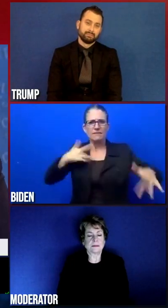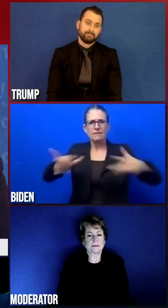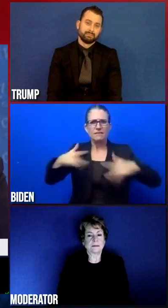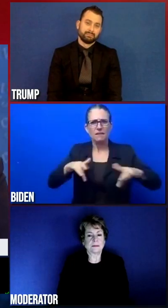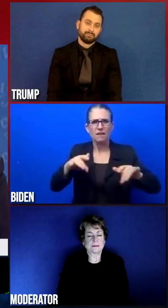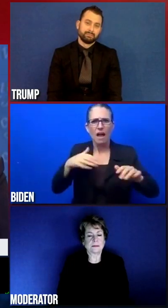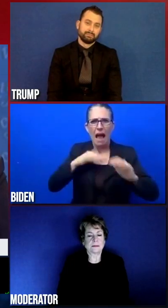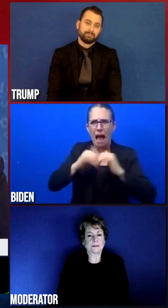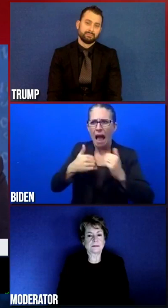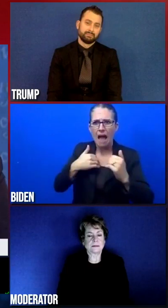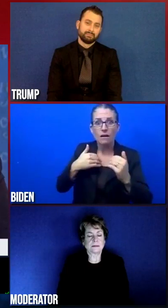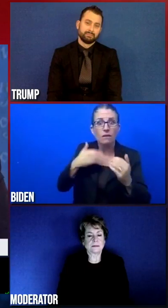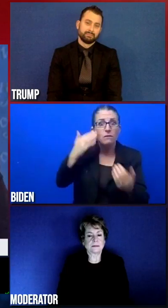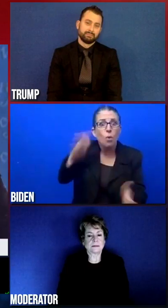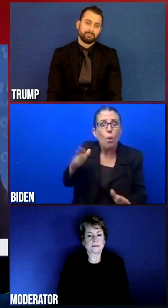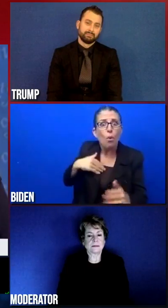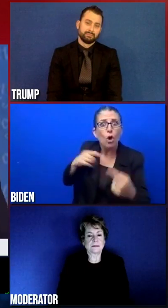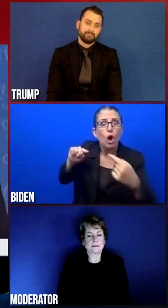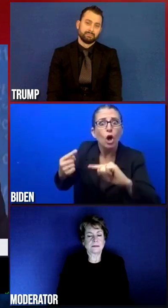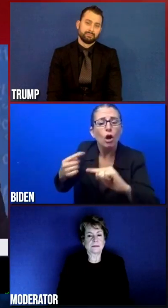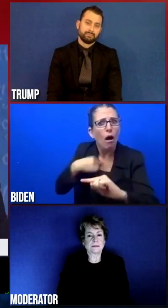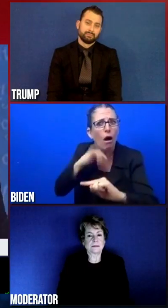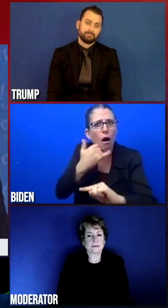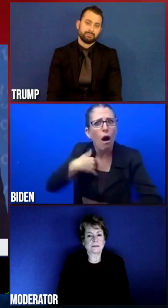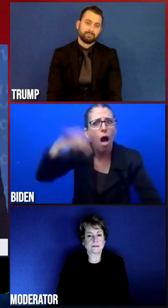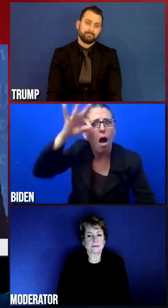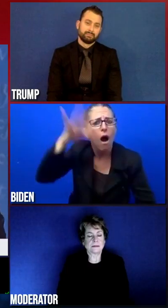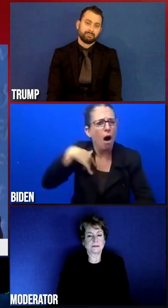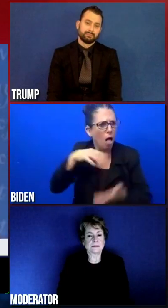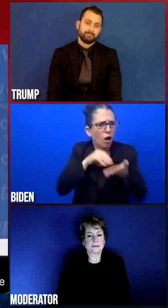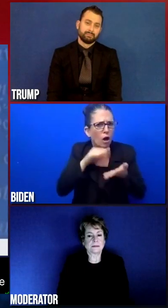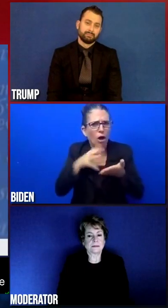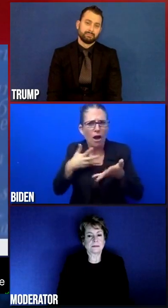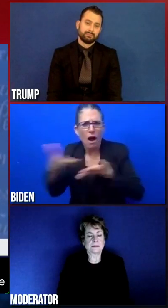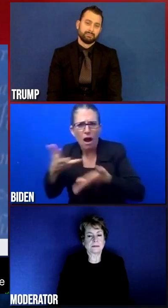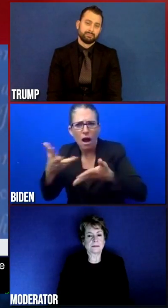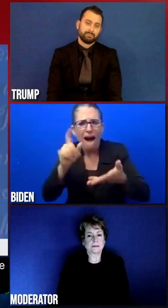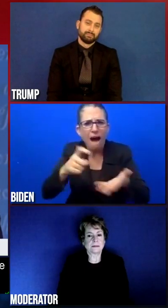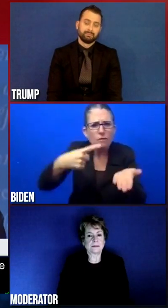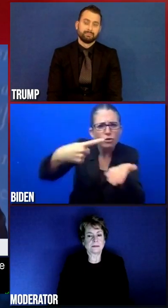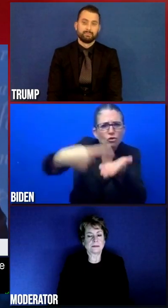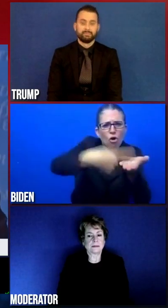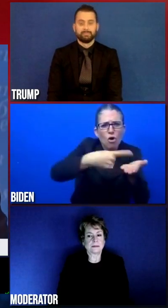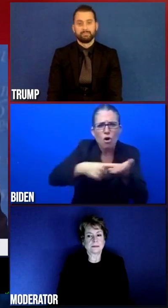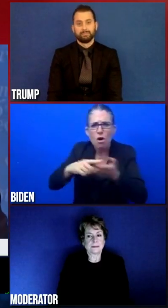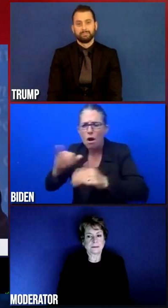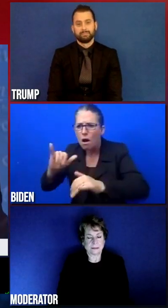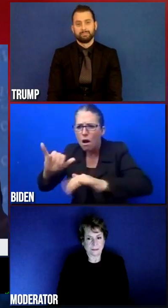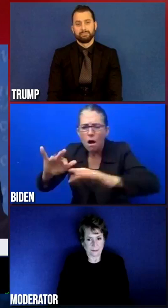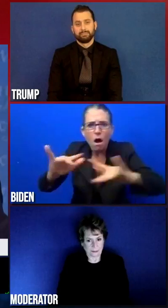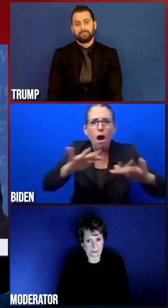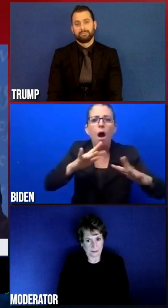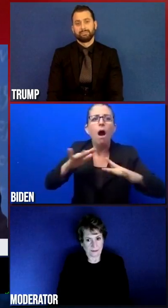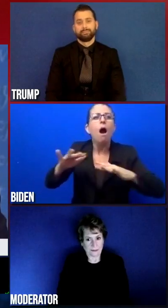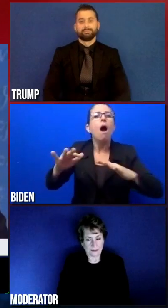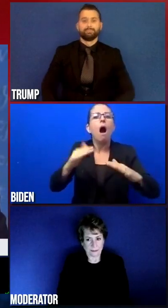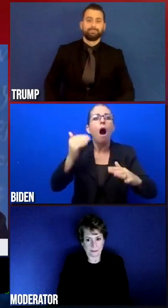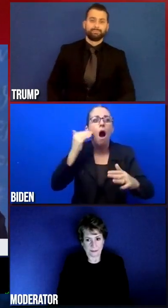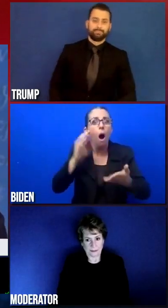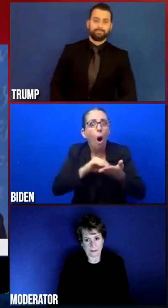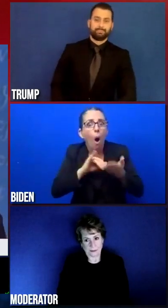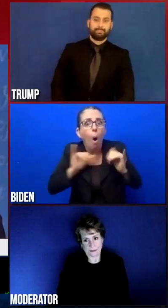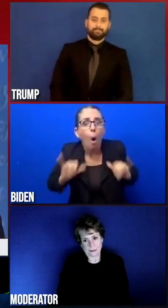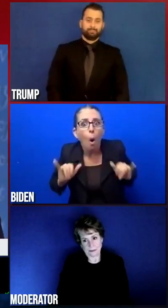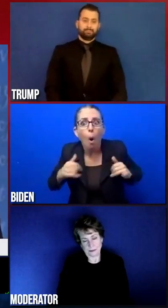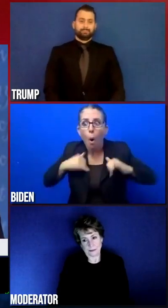it makes a big difference. It makes a gigantic difference in the way a child is able to grow up and have a sense of self-esteem.